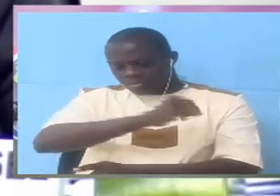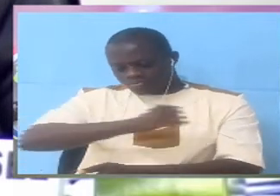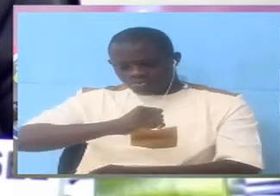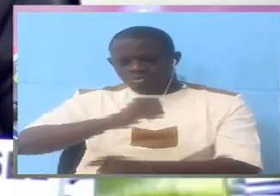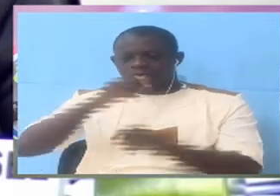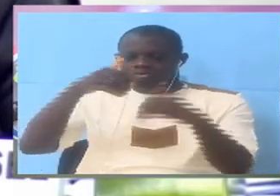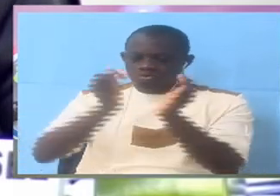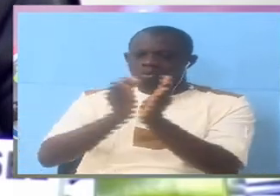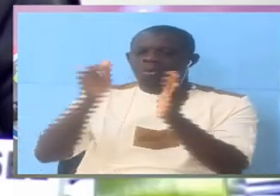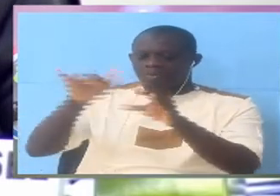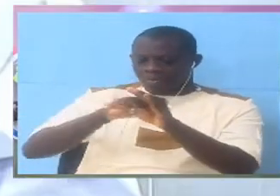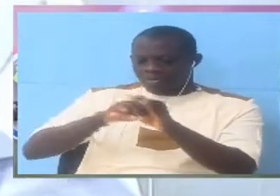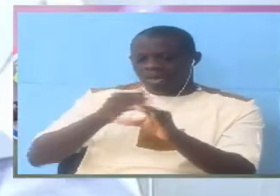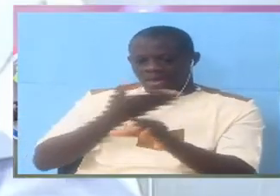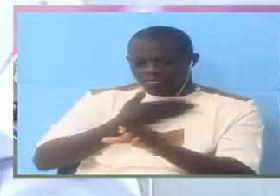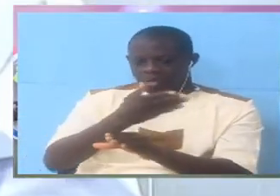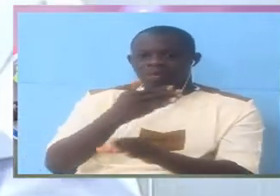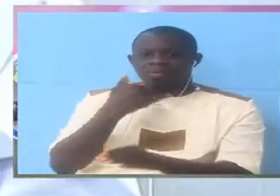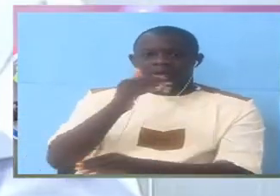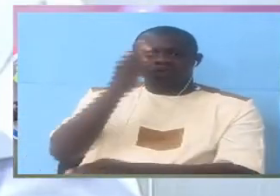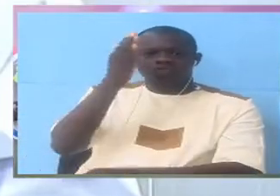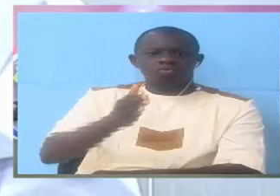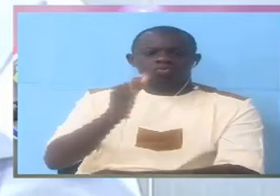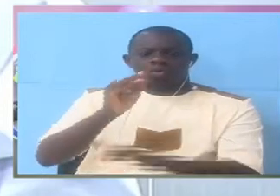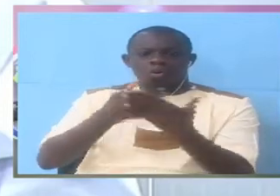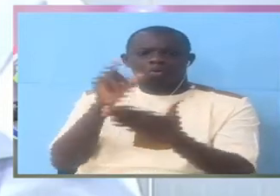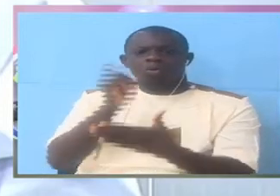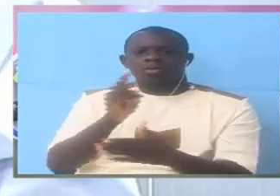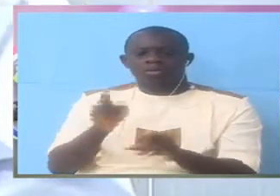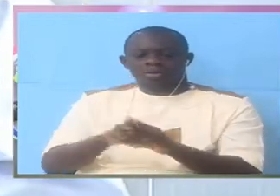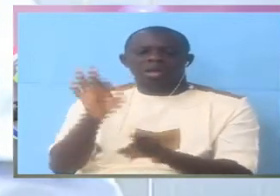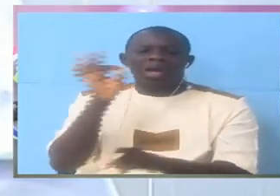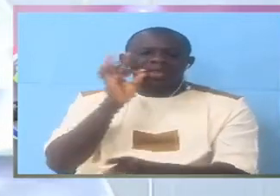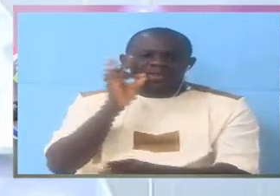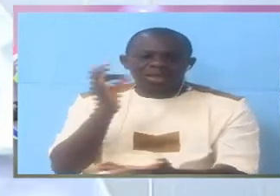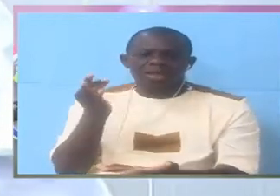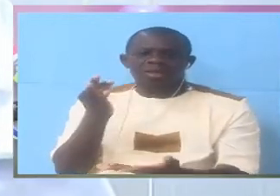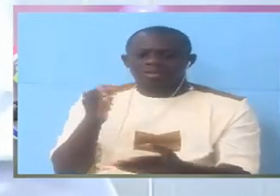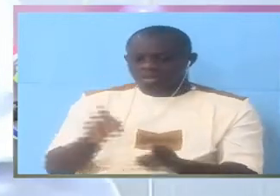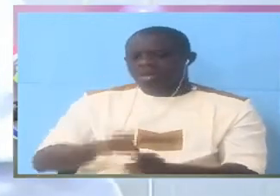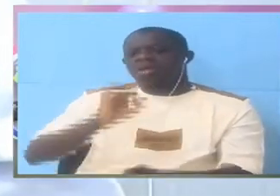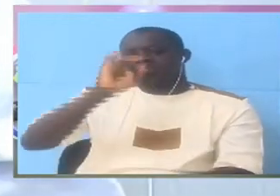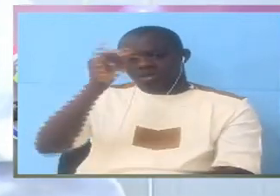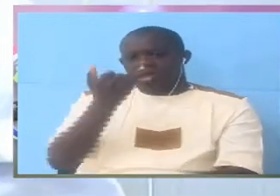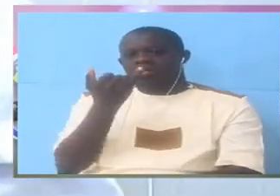Is that true? Yes. Answer properly. Yes.